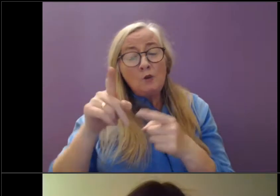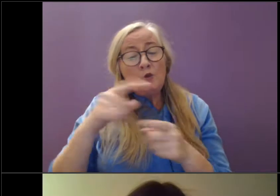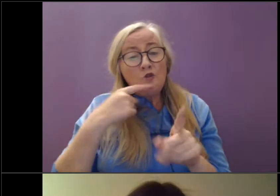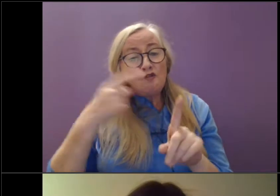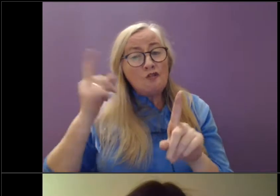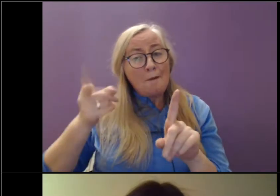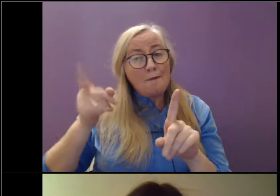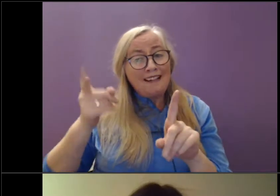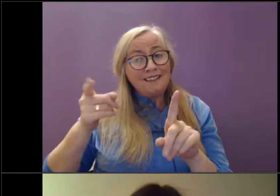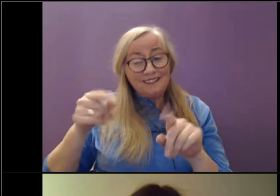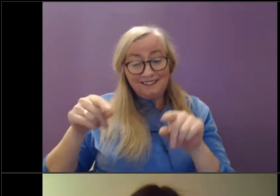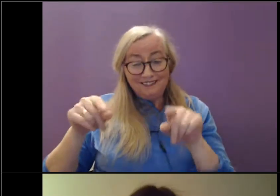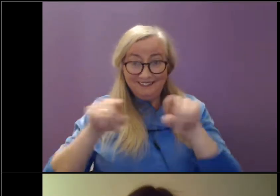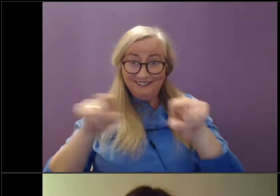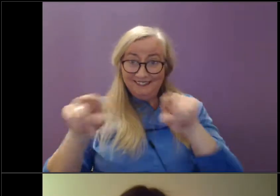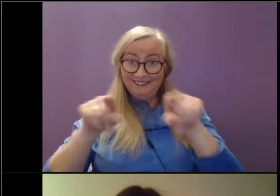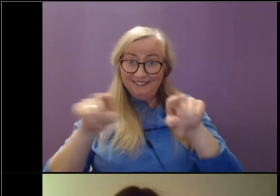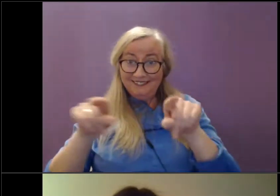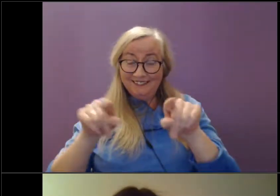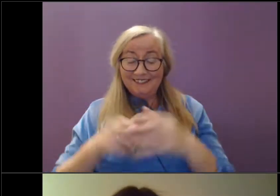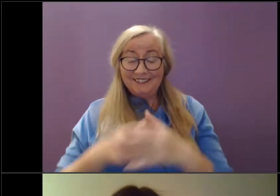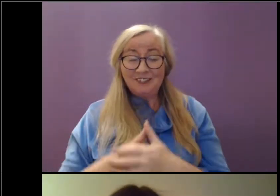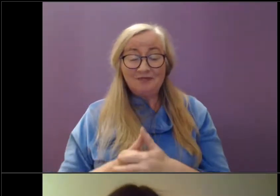this scenario?